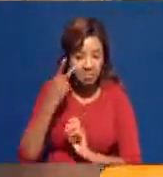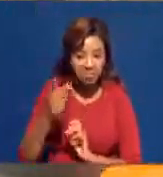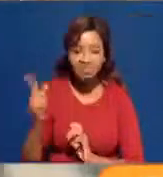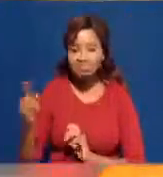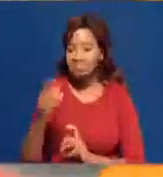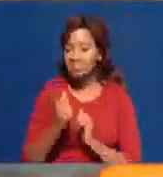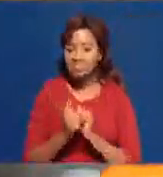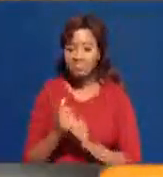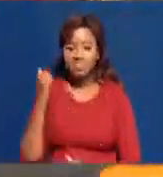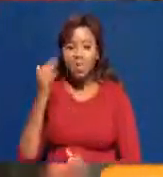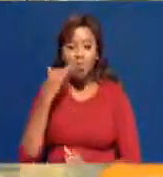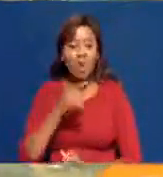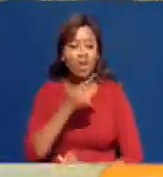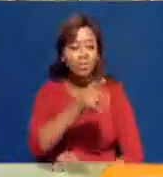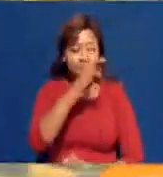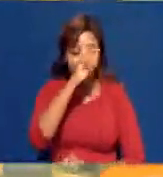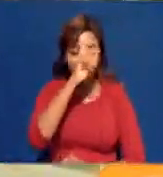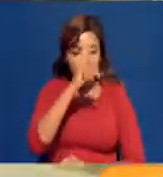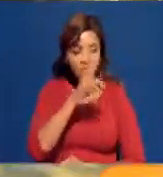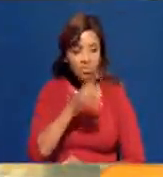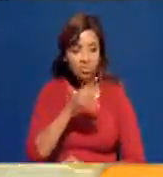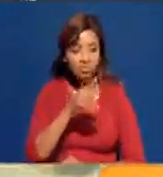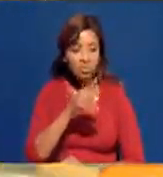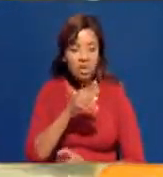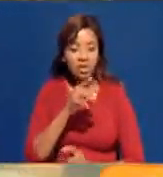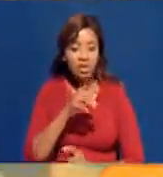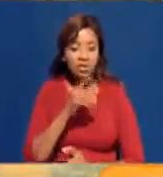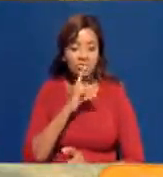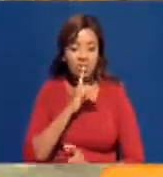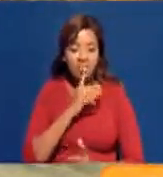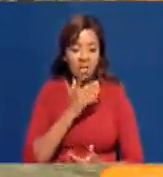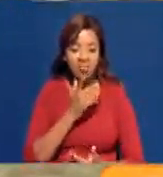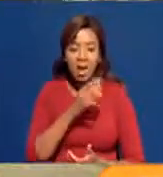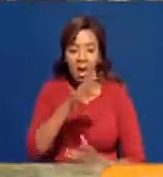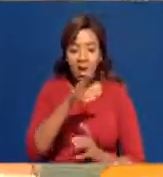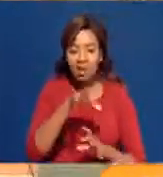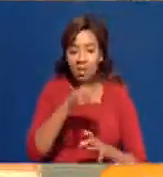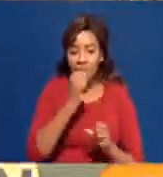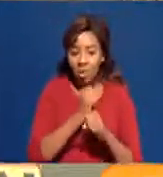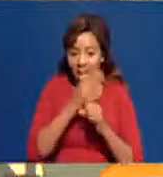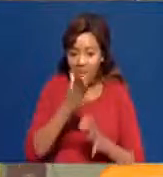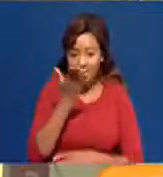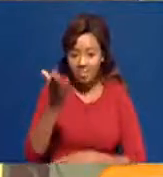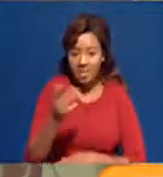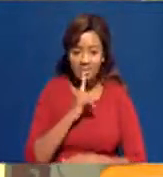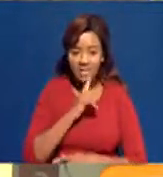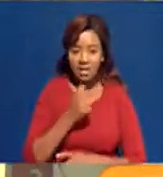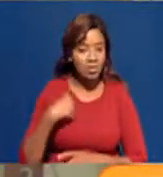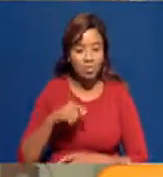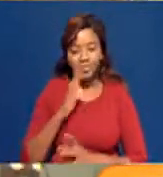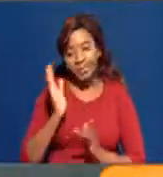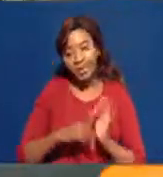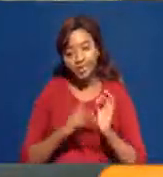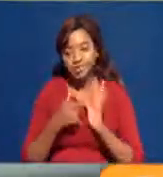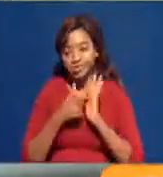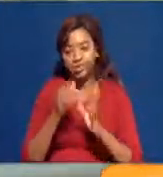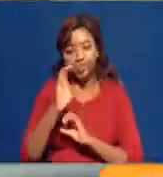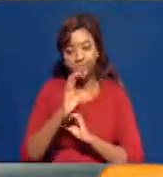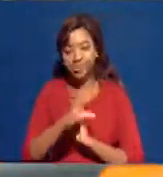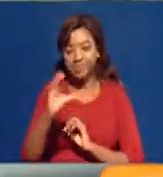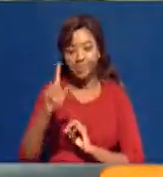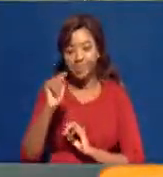charge, only referred to as David, told us we could not do so since the manager was away.